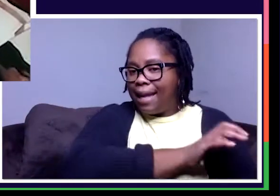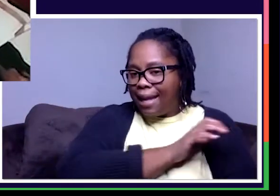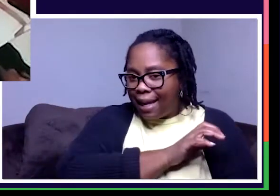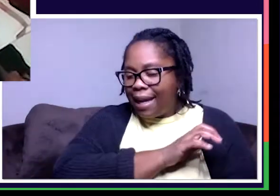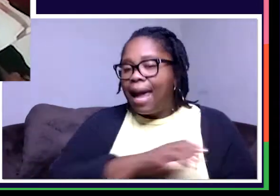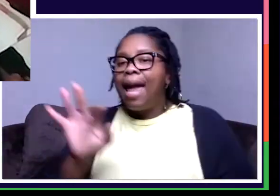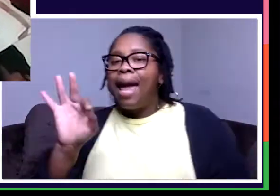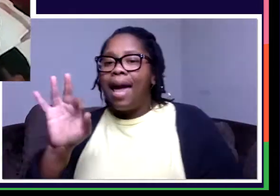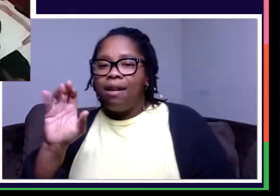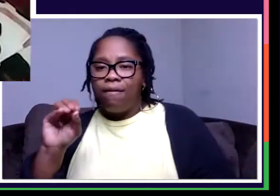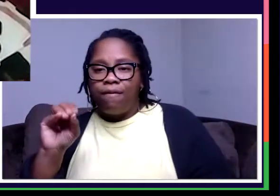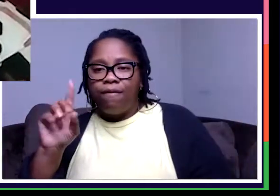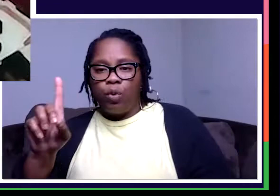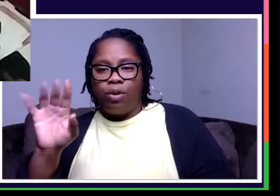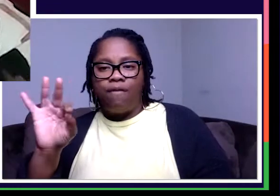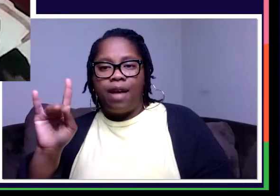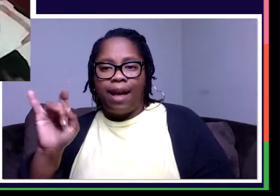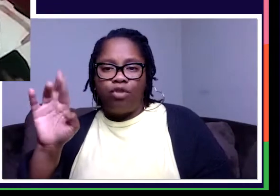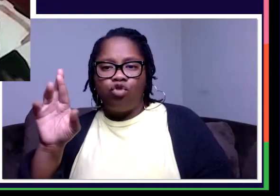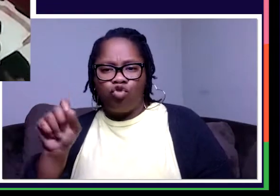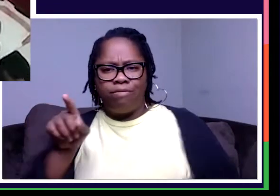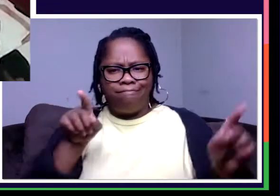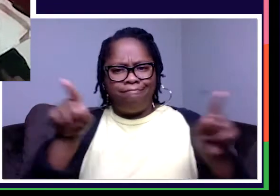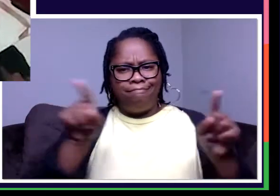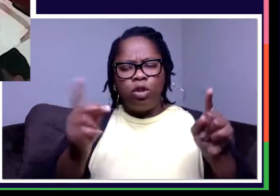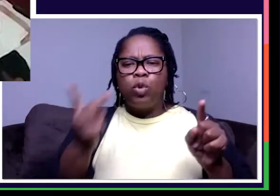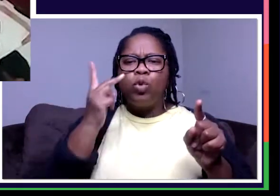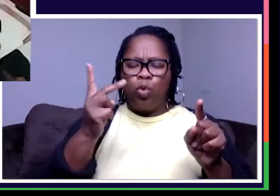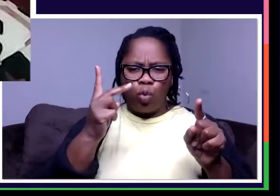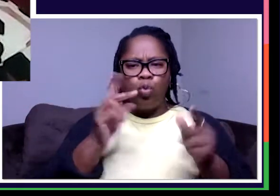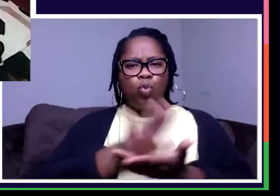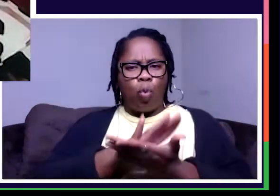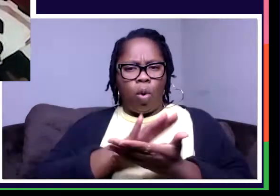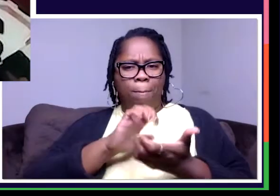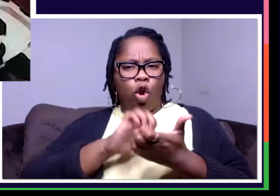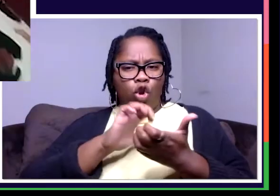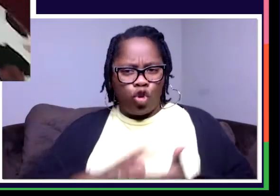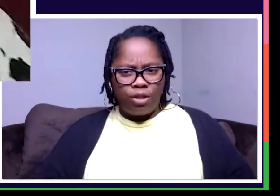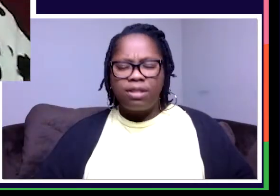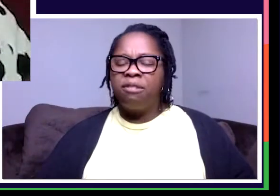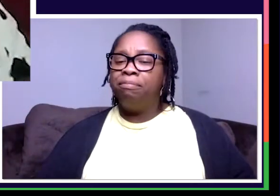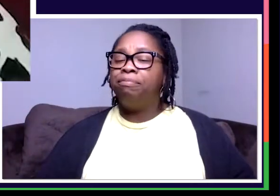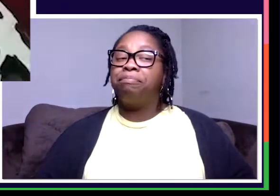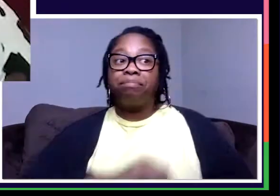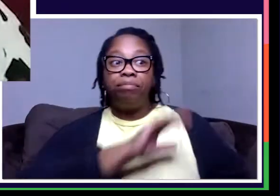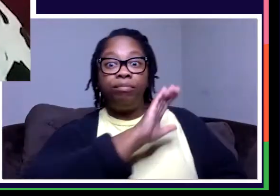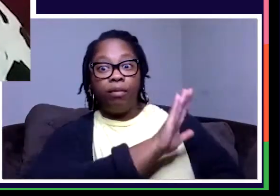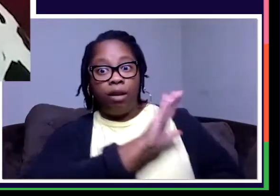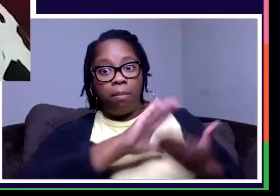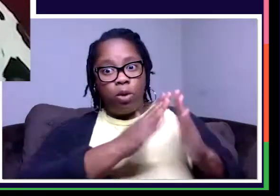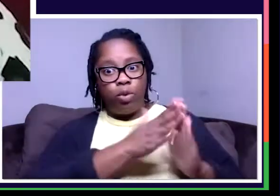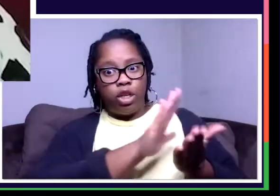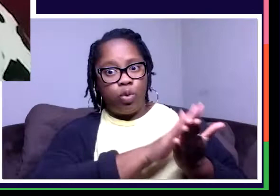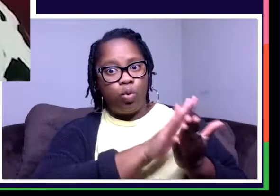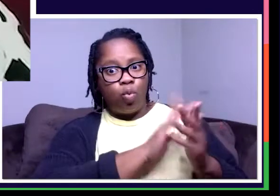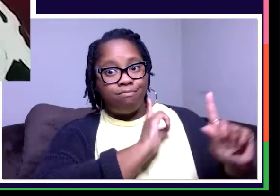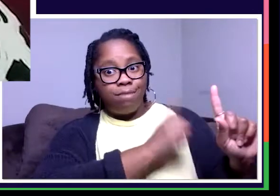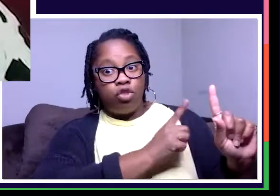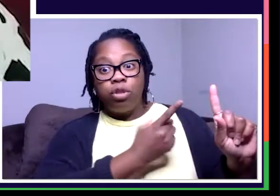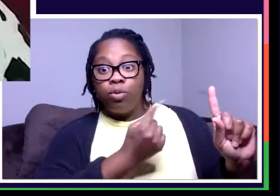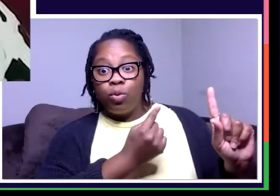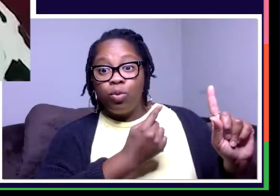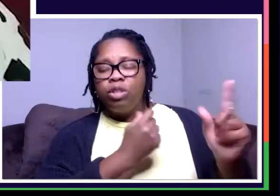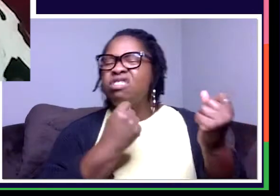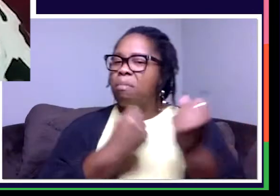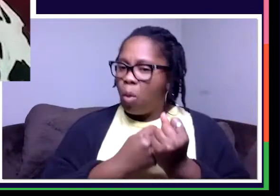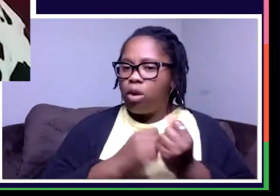Food Finders, two of Miramonte Community School partners. As a part of the community school's mission